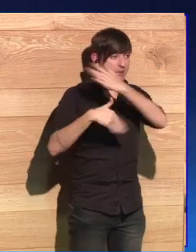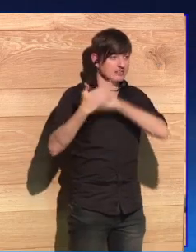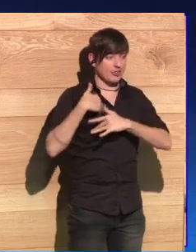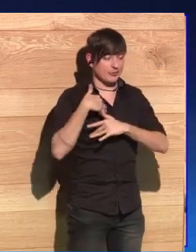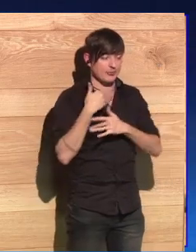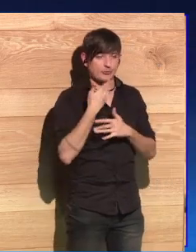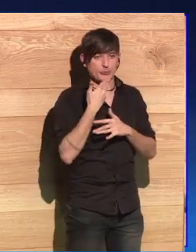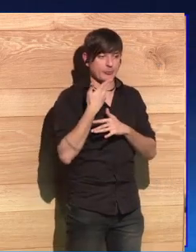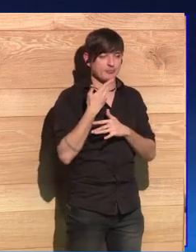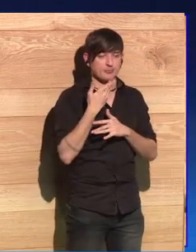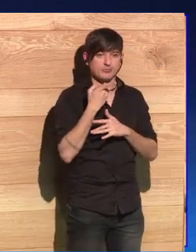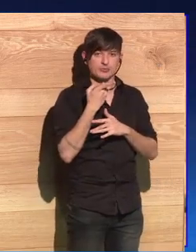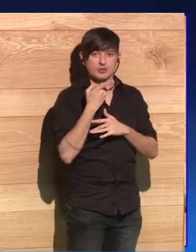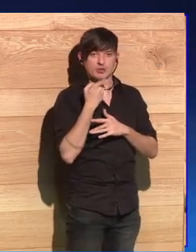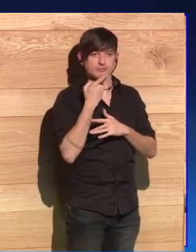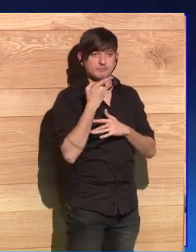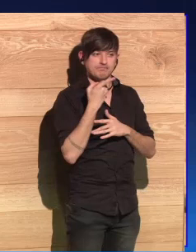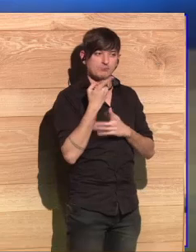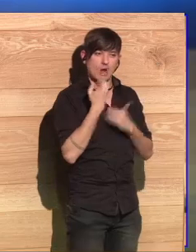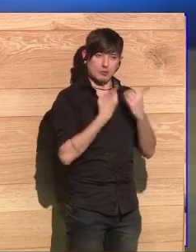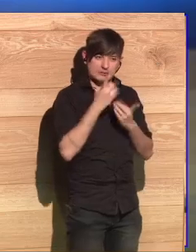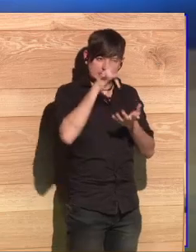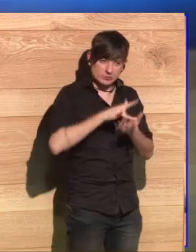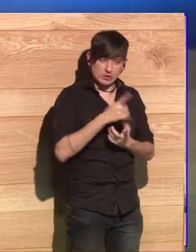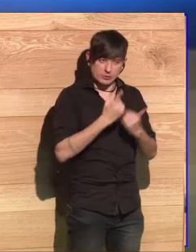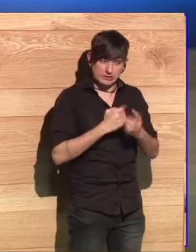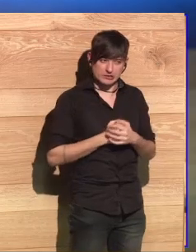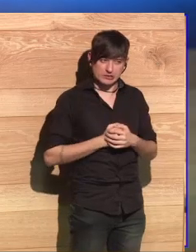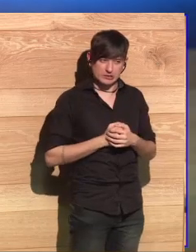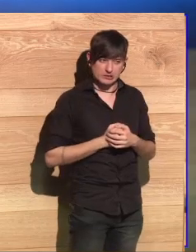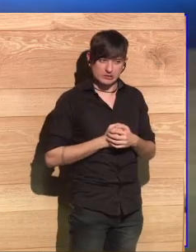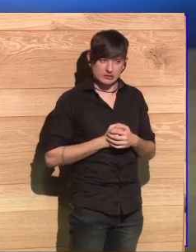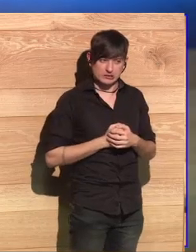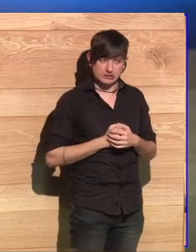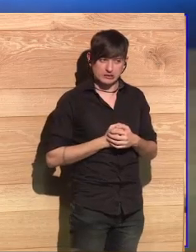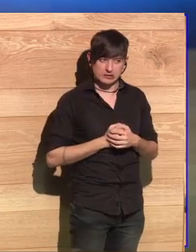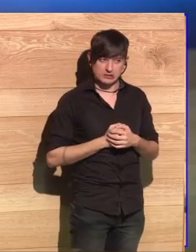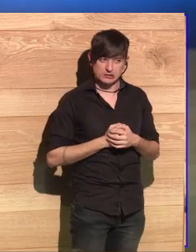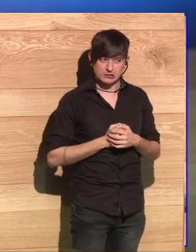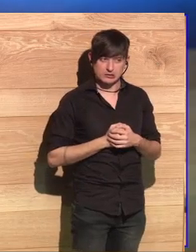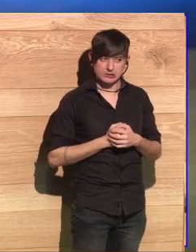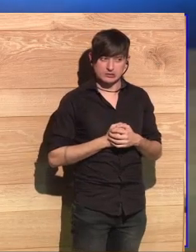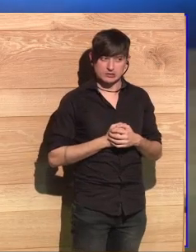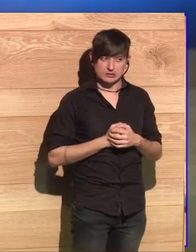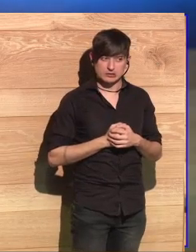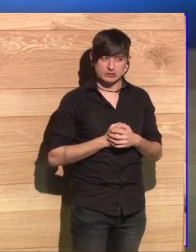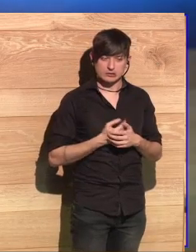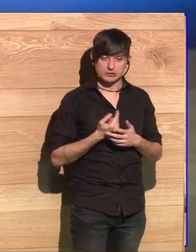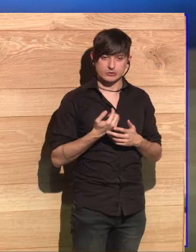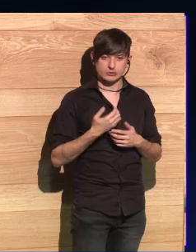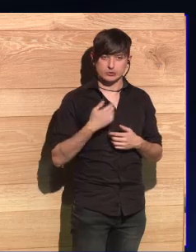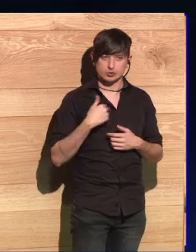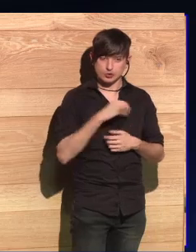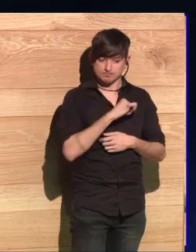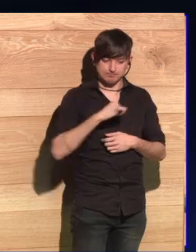So you tend to sweeten your past experience in order to face your future? Have you ever fallen